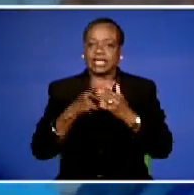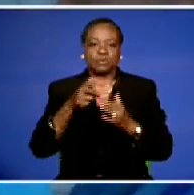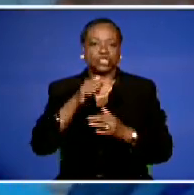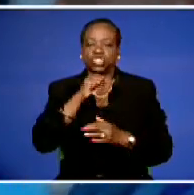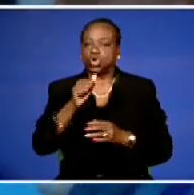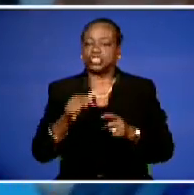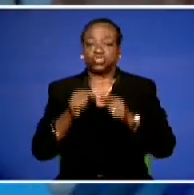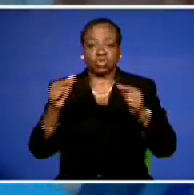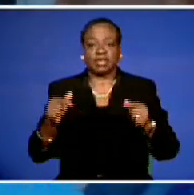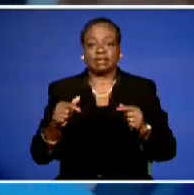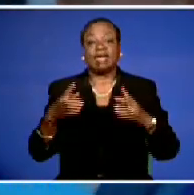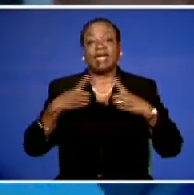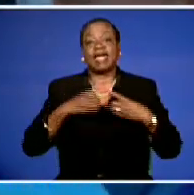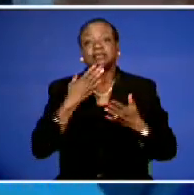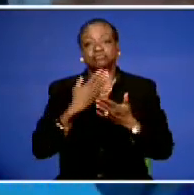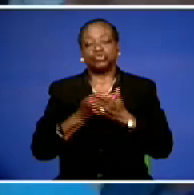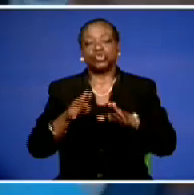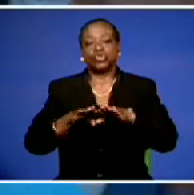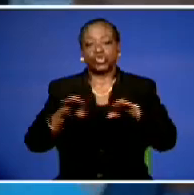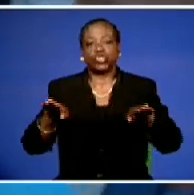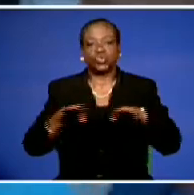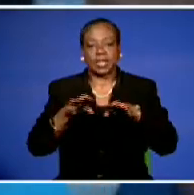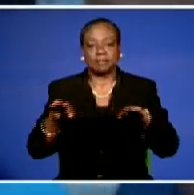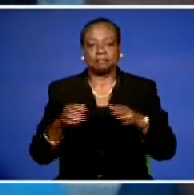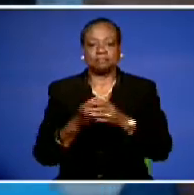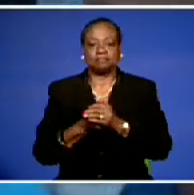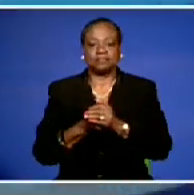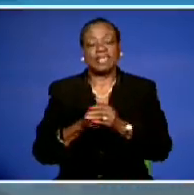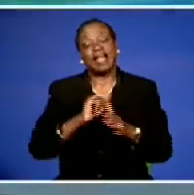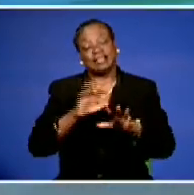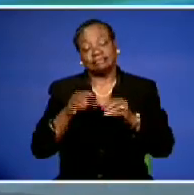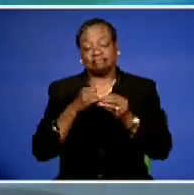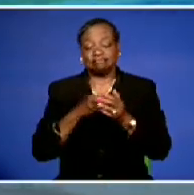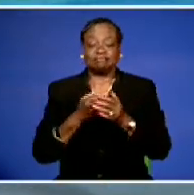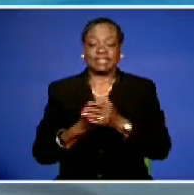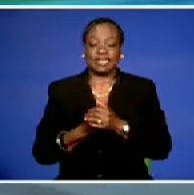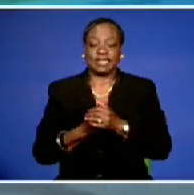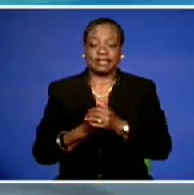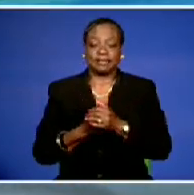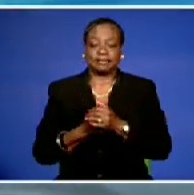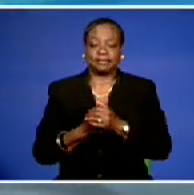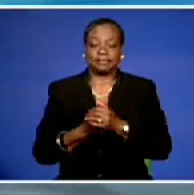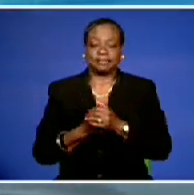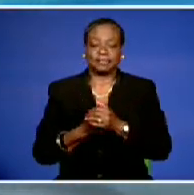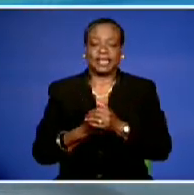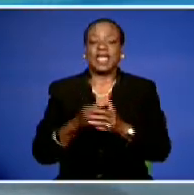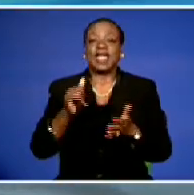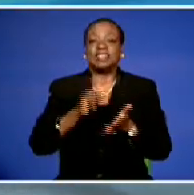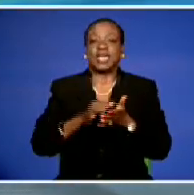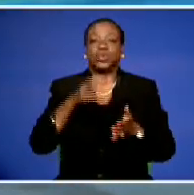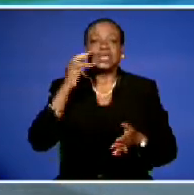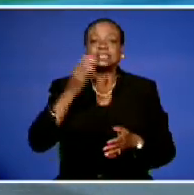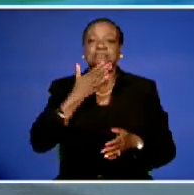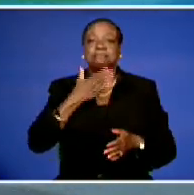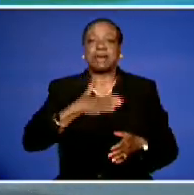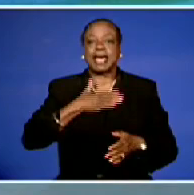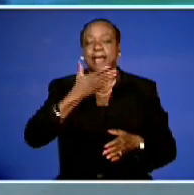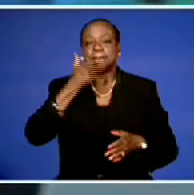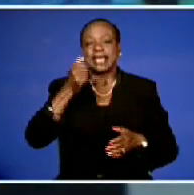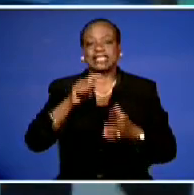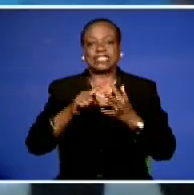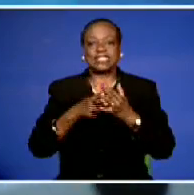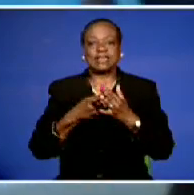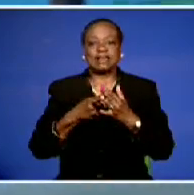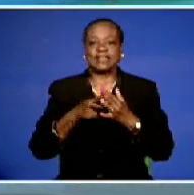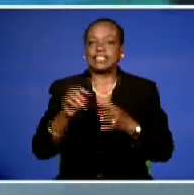swim. I was less than a 10th off my best time, so I'll take it. Off the block, I would say that was my best start ever, but by the end of the